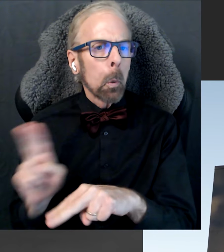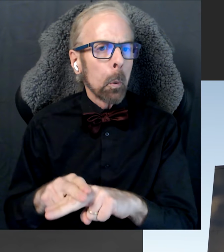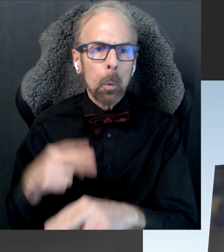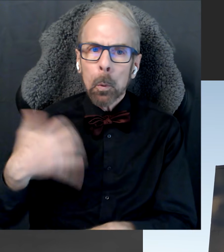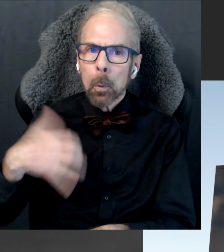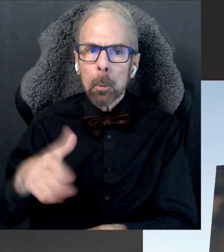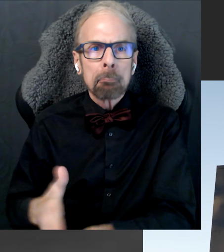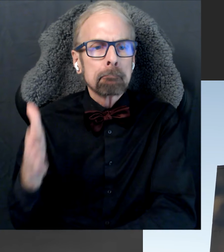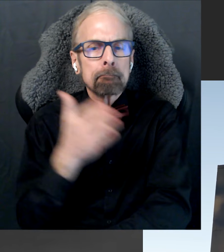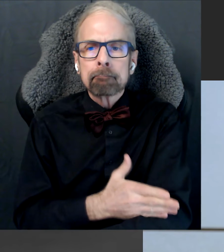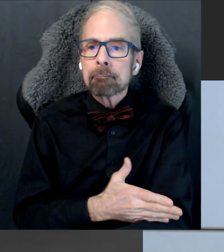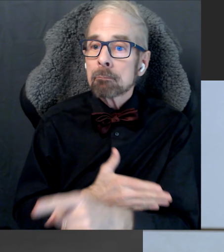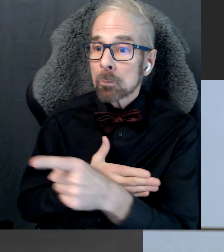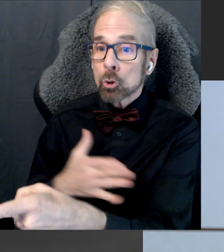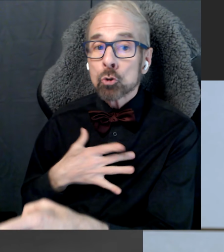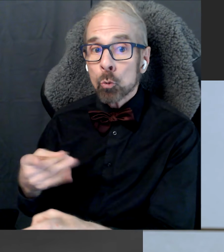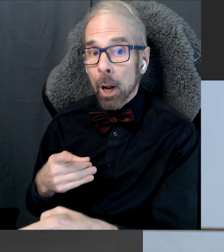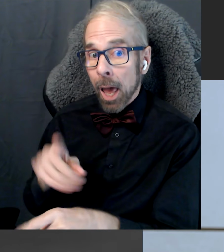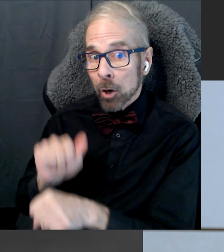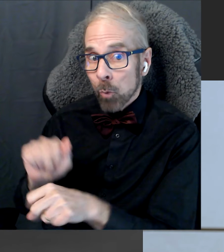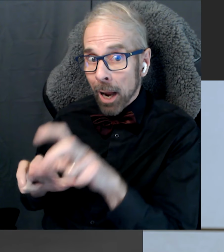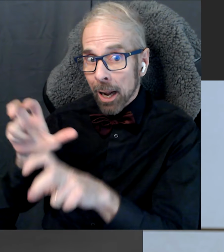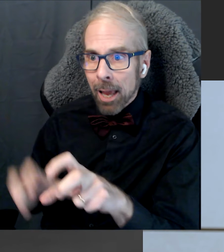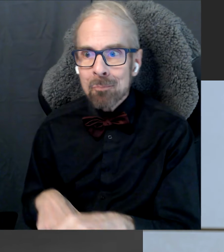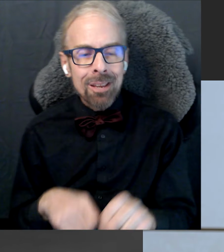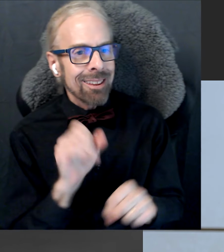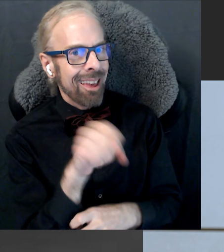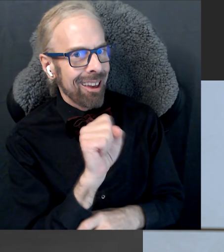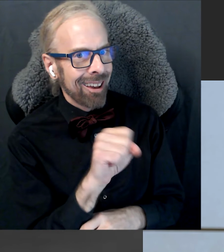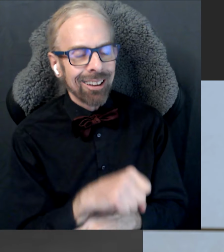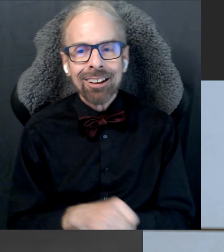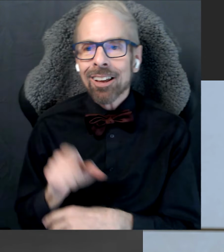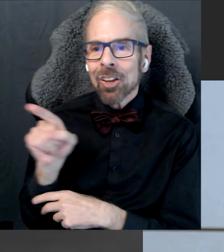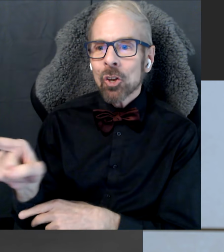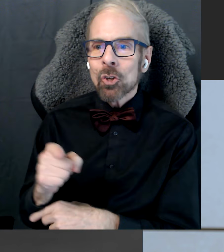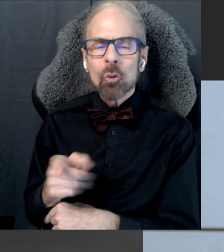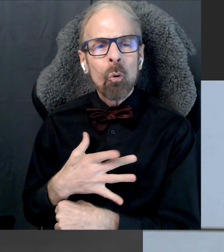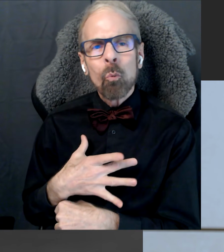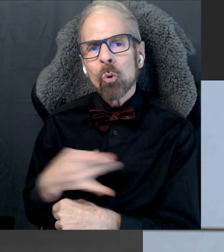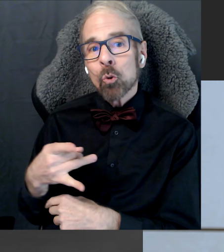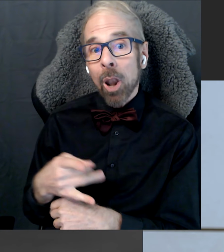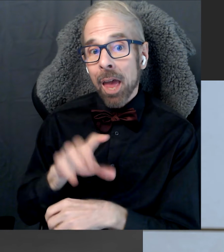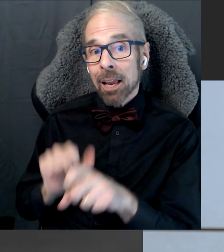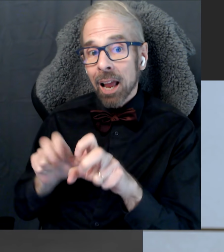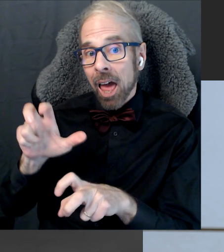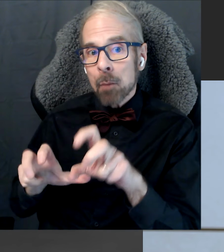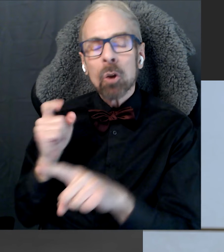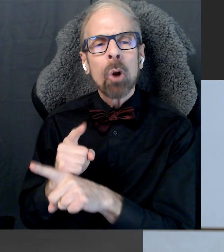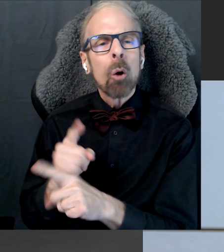significantly. Do you like doing climbing? Yeah. You like climbing? What about music?